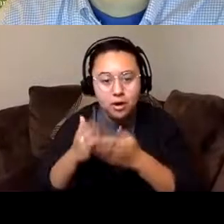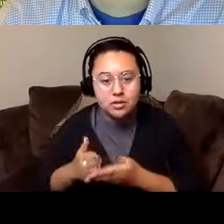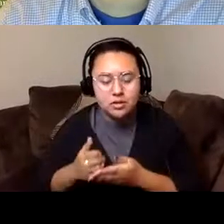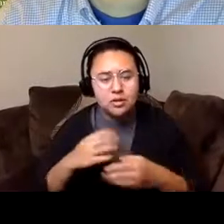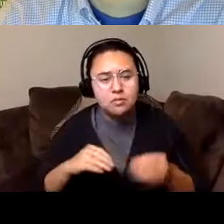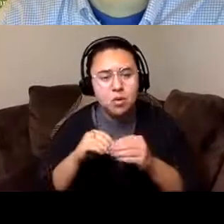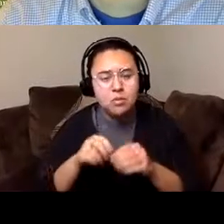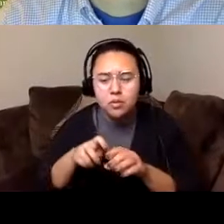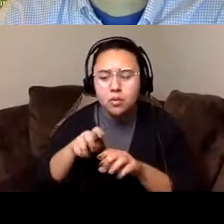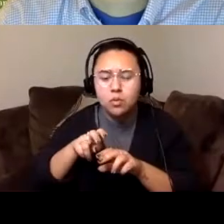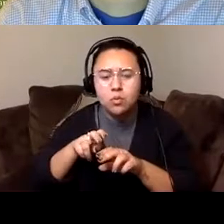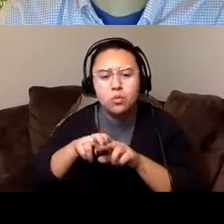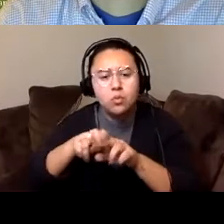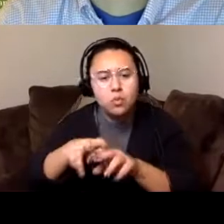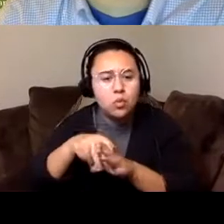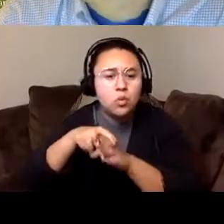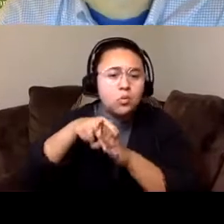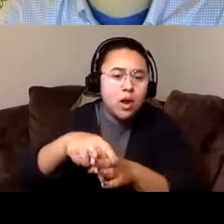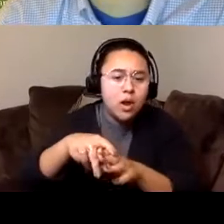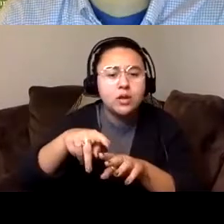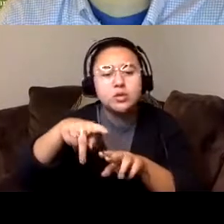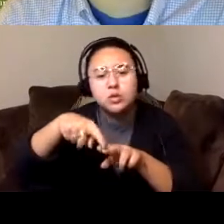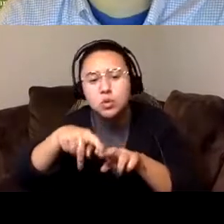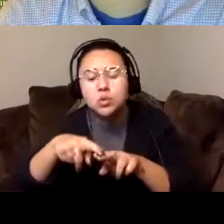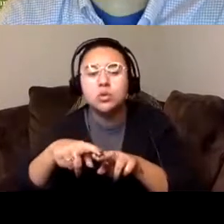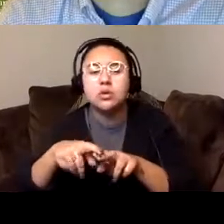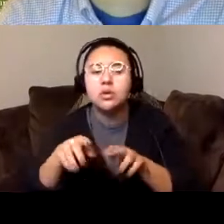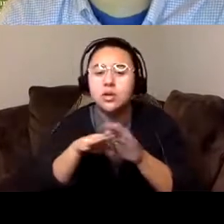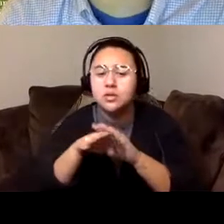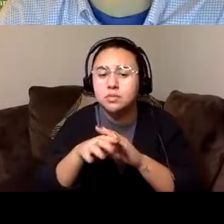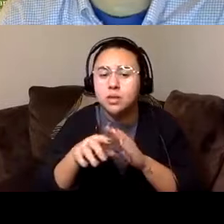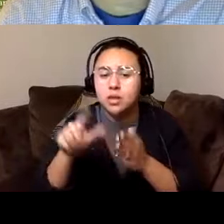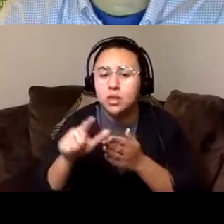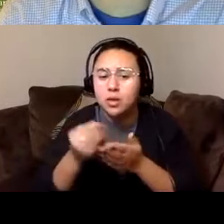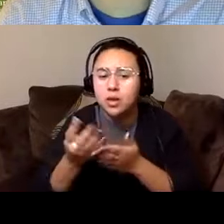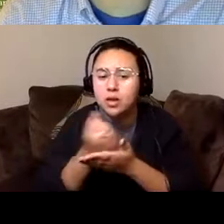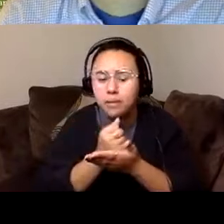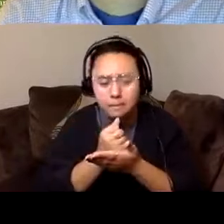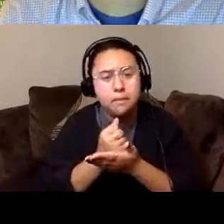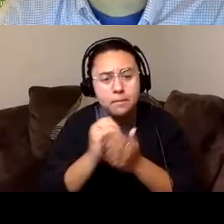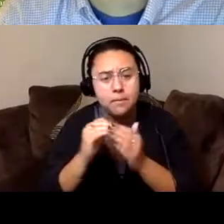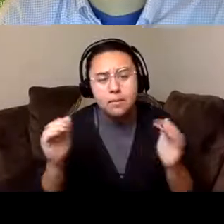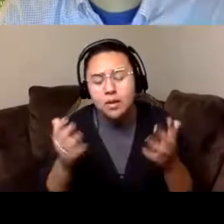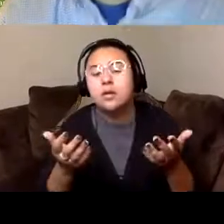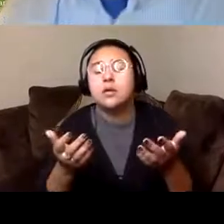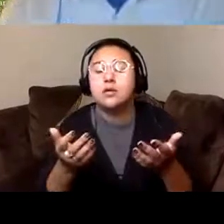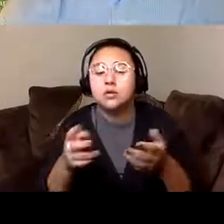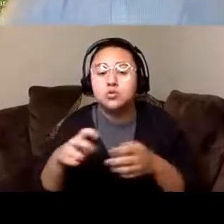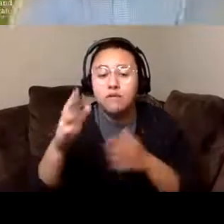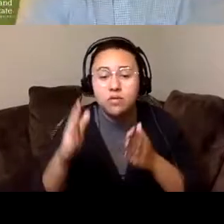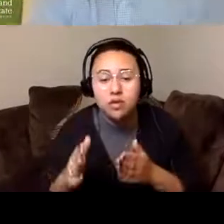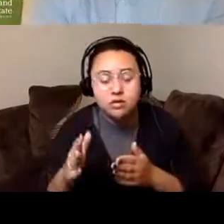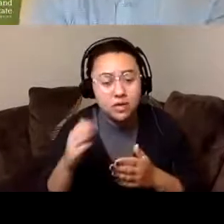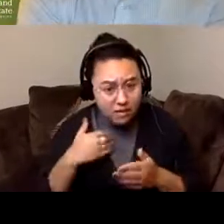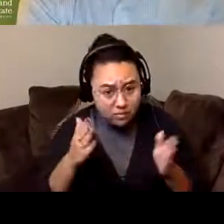and make them more accessible to low-income travelers, well, do you have a low-income plan? Is there community engagement to alert people to Joel's point that